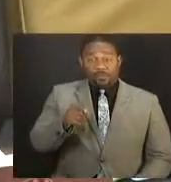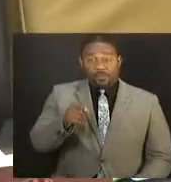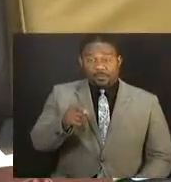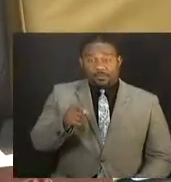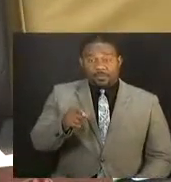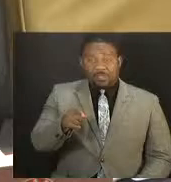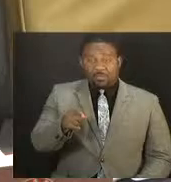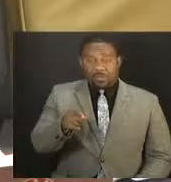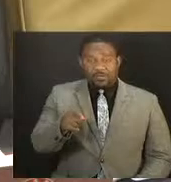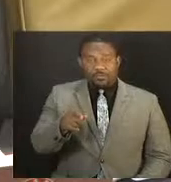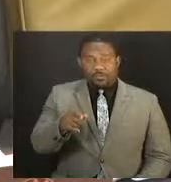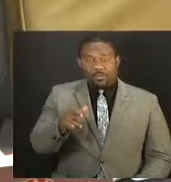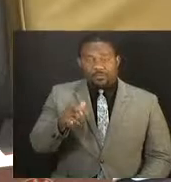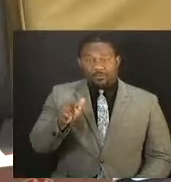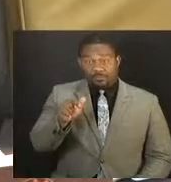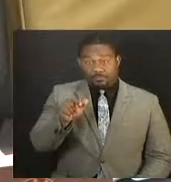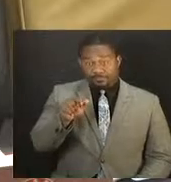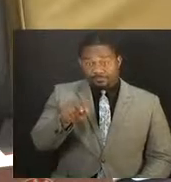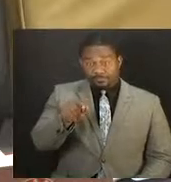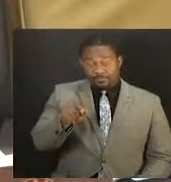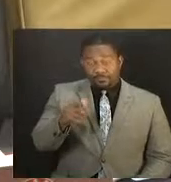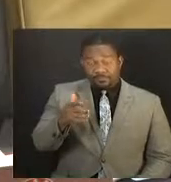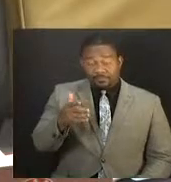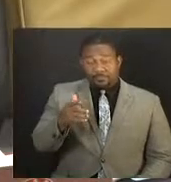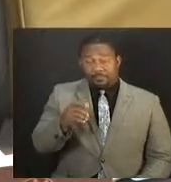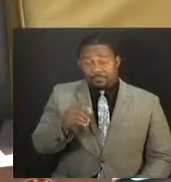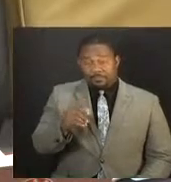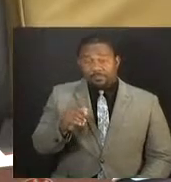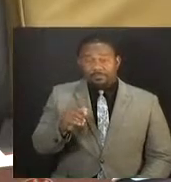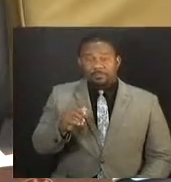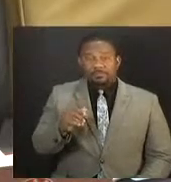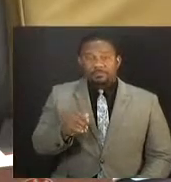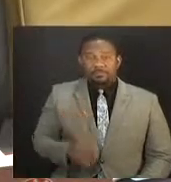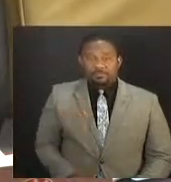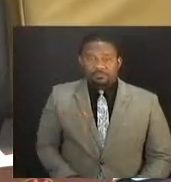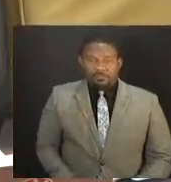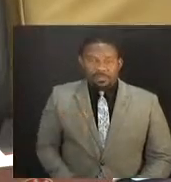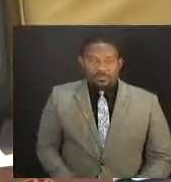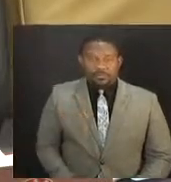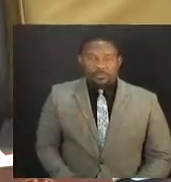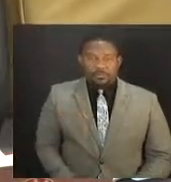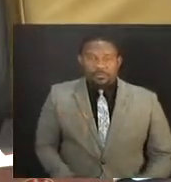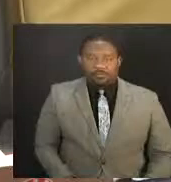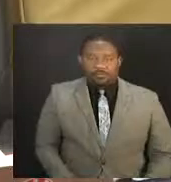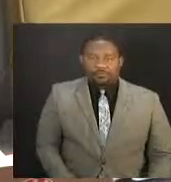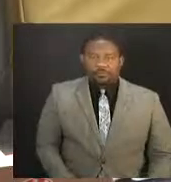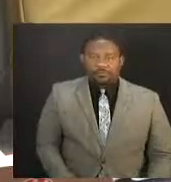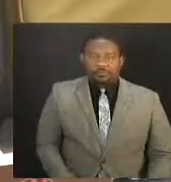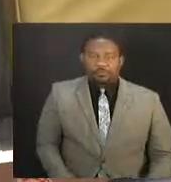has just been appointed as a director of the bank.